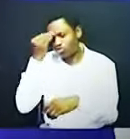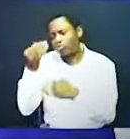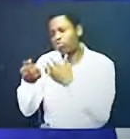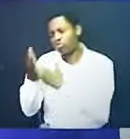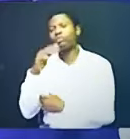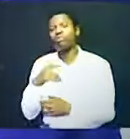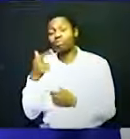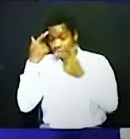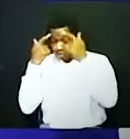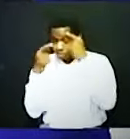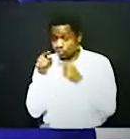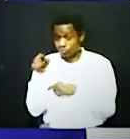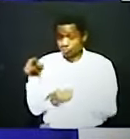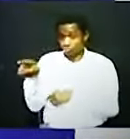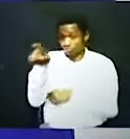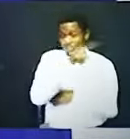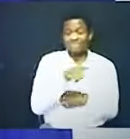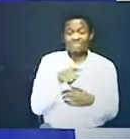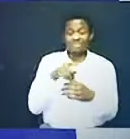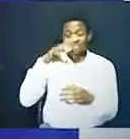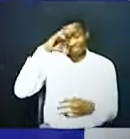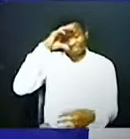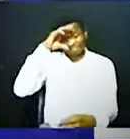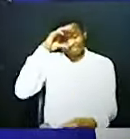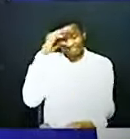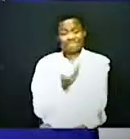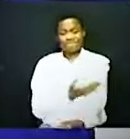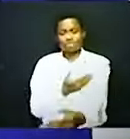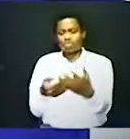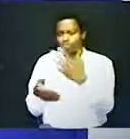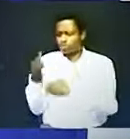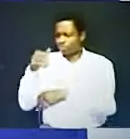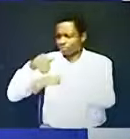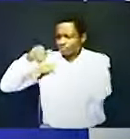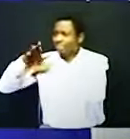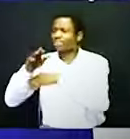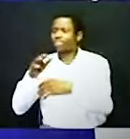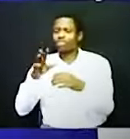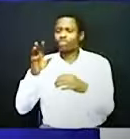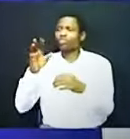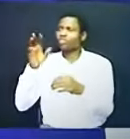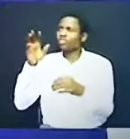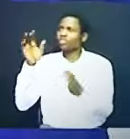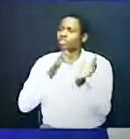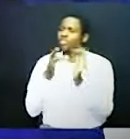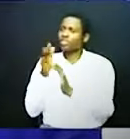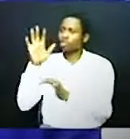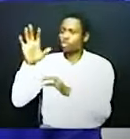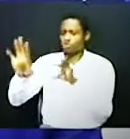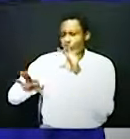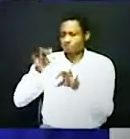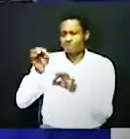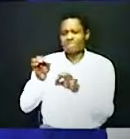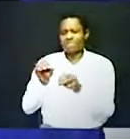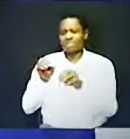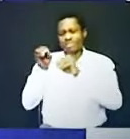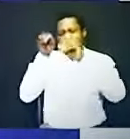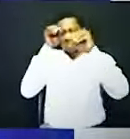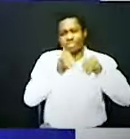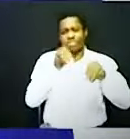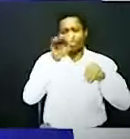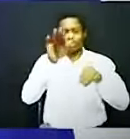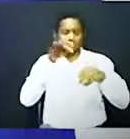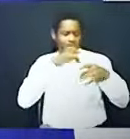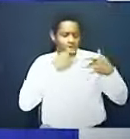sons. God sent the Spirit of his Son into your heart. The Spirit